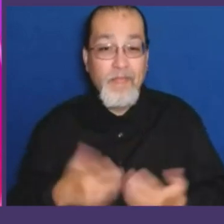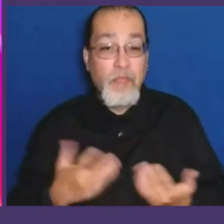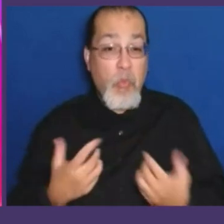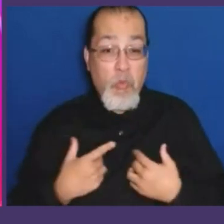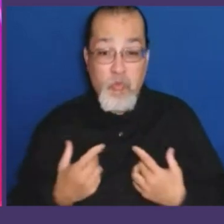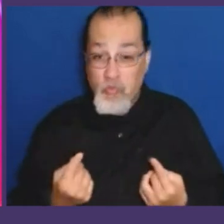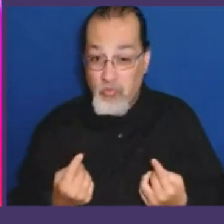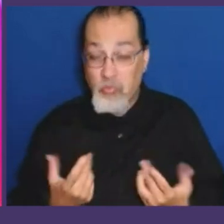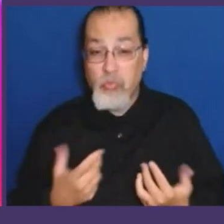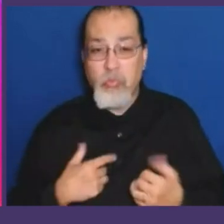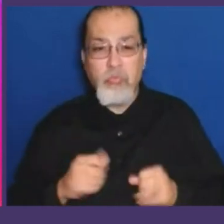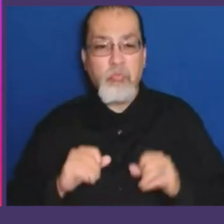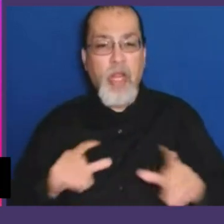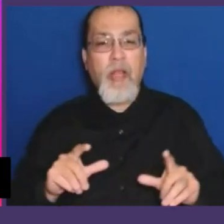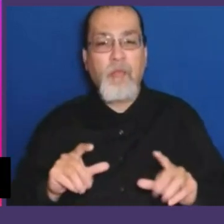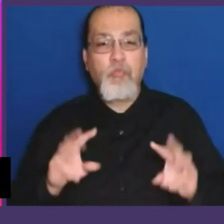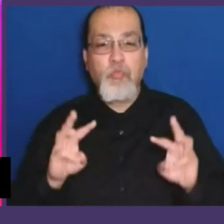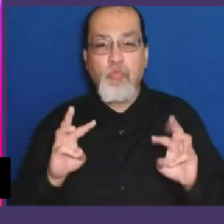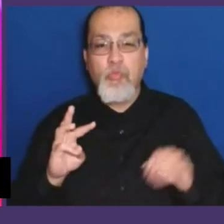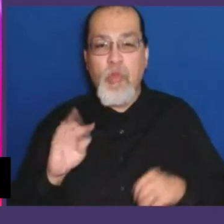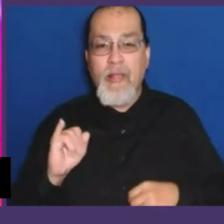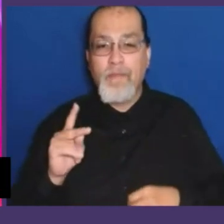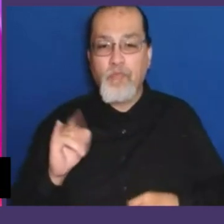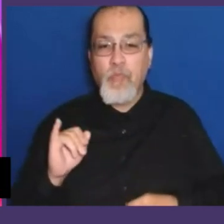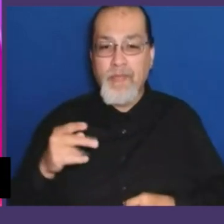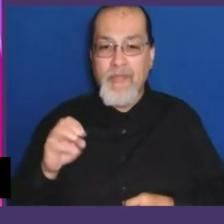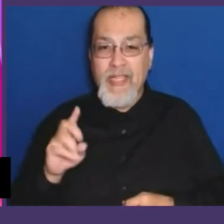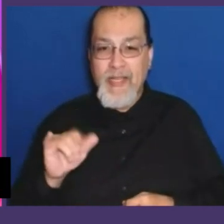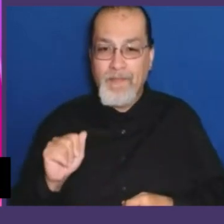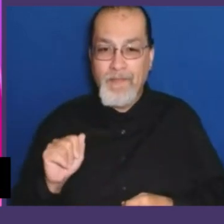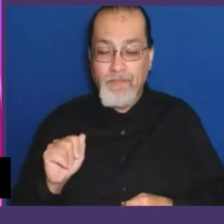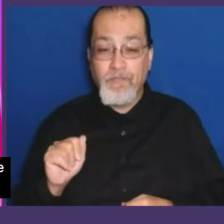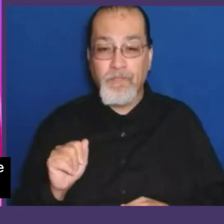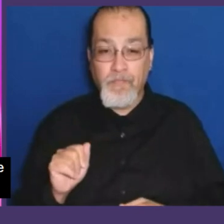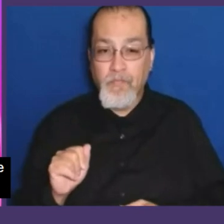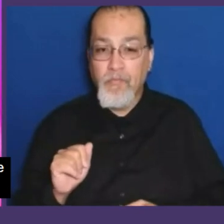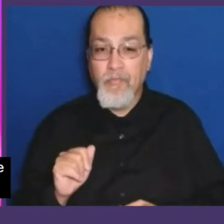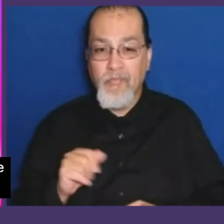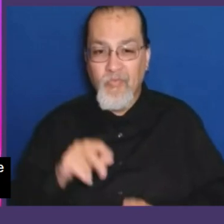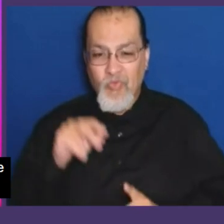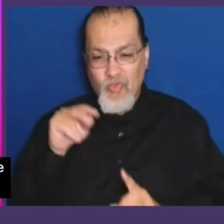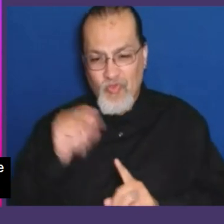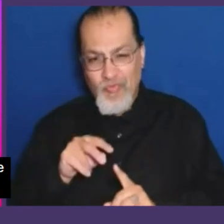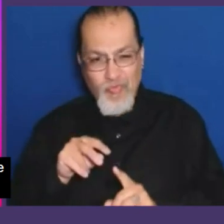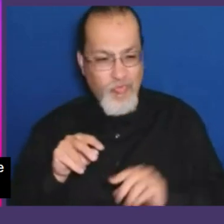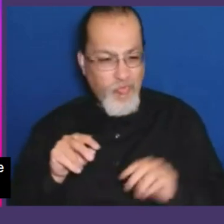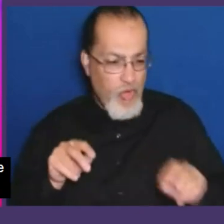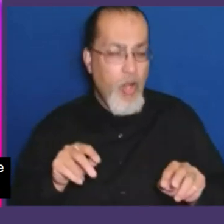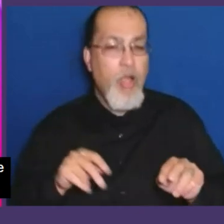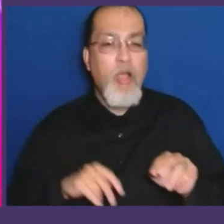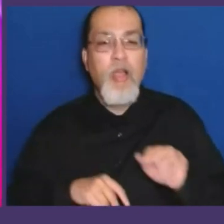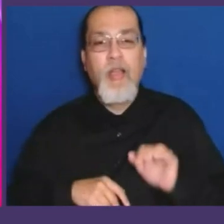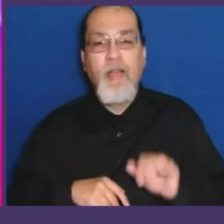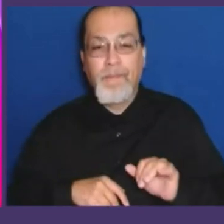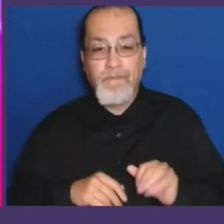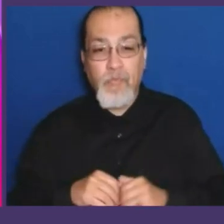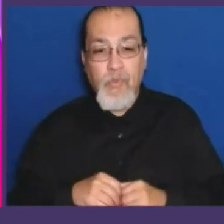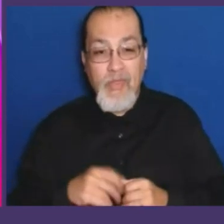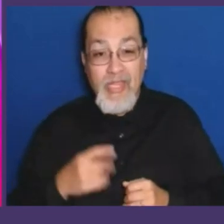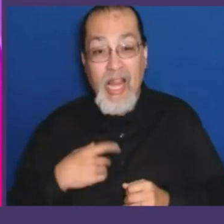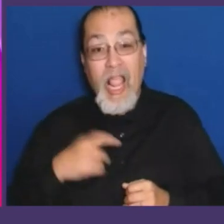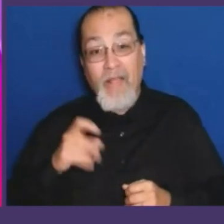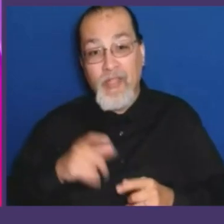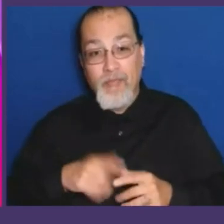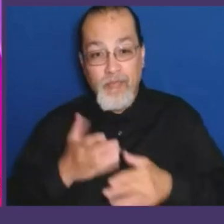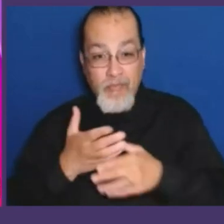Alaska's population. Now I know that I should divide the 2, but again, I know that dividing 39.2 by 0.74 is very unlikely to